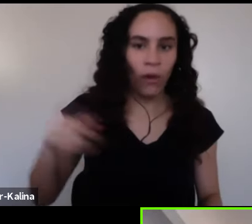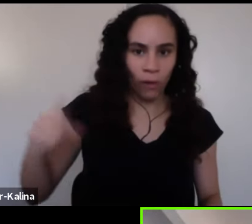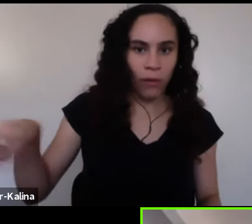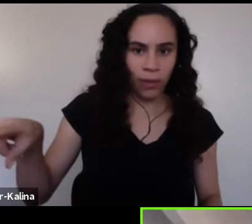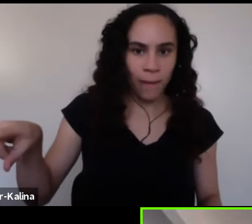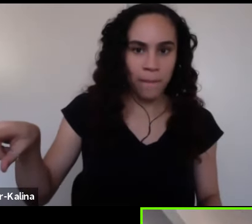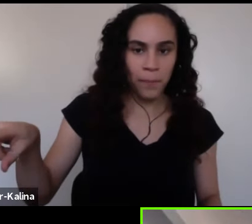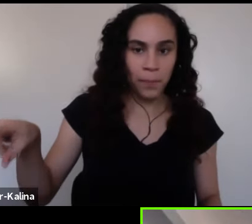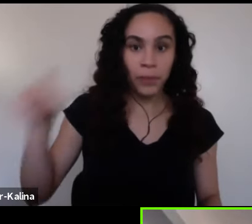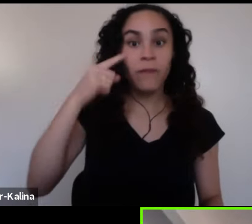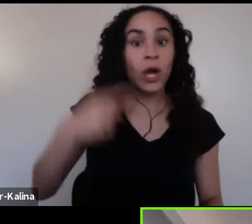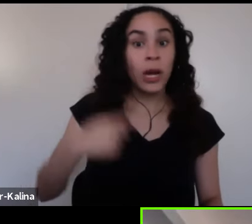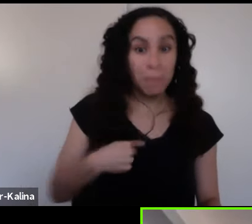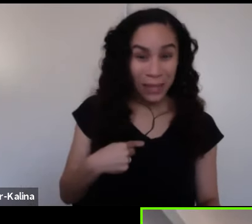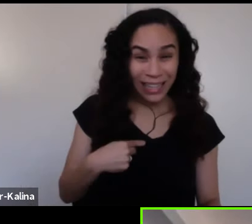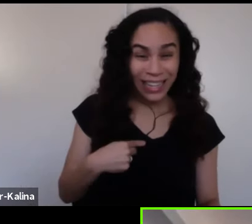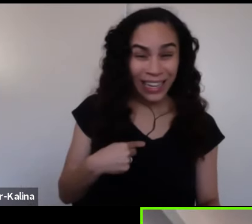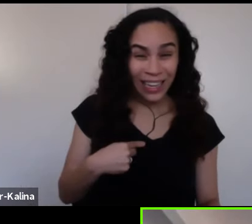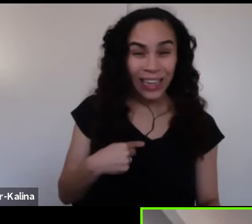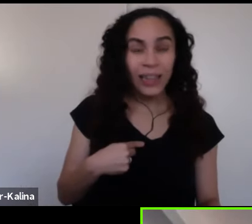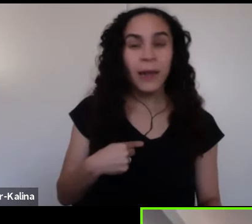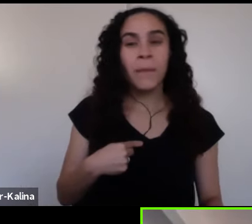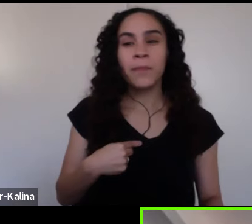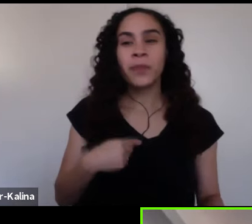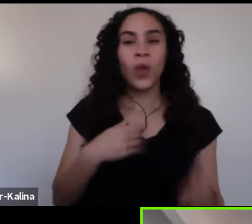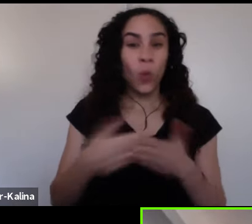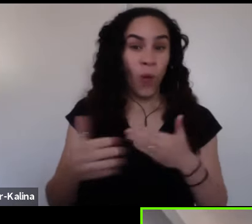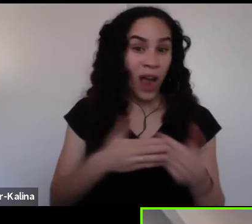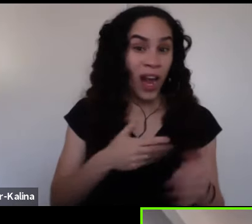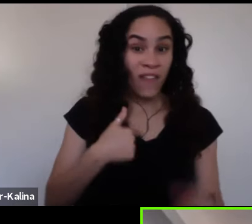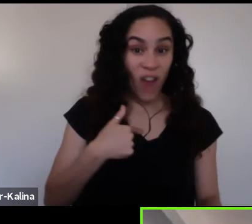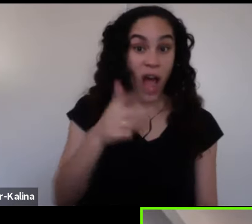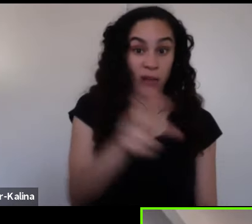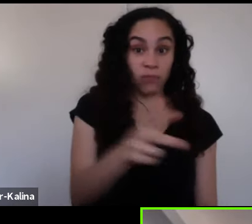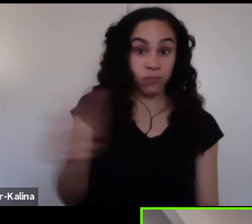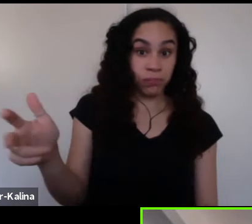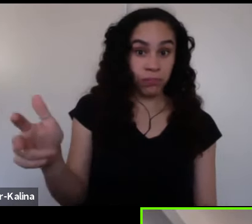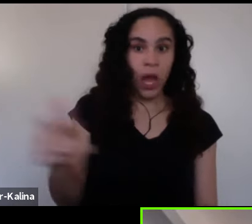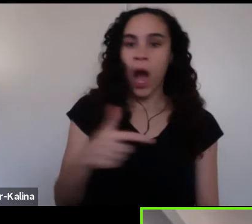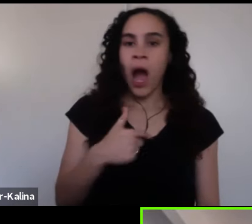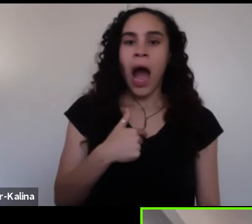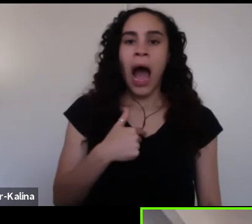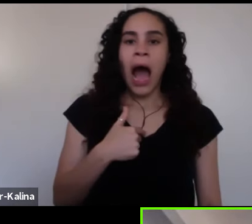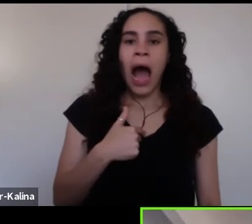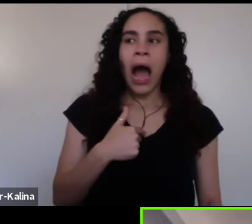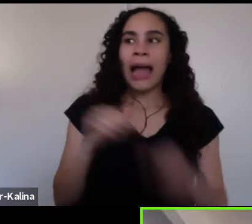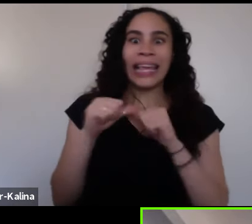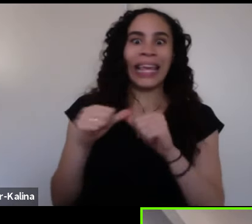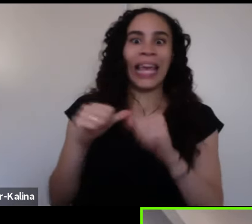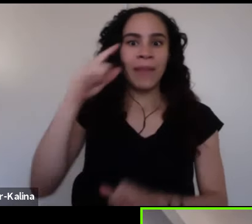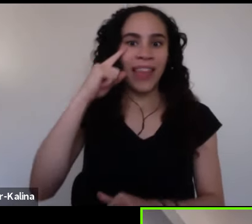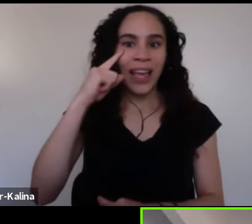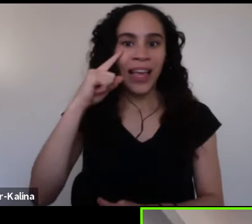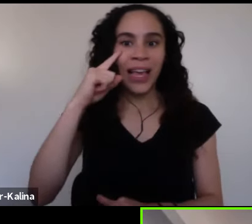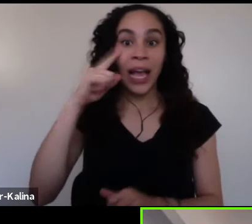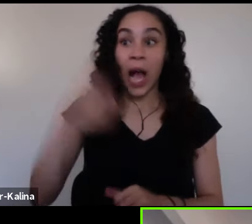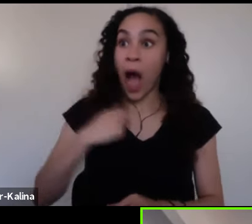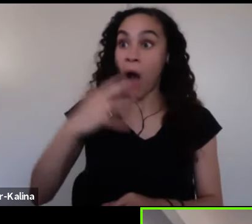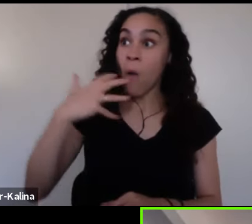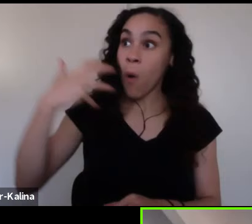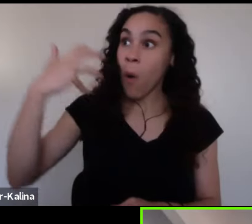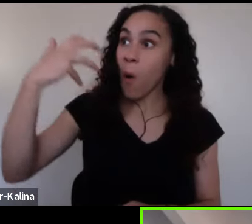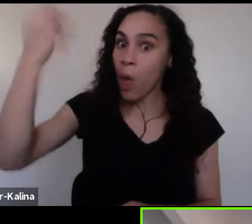for me, whenever I'm pulled over, right, and I keep thinking that's going to change as I get older, but it